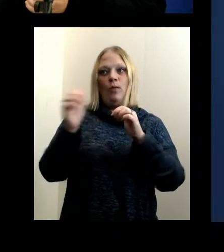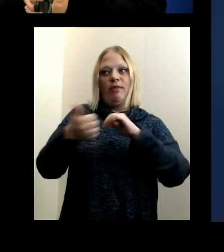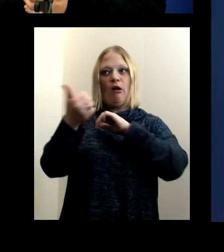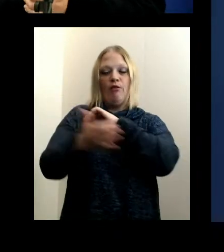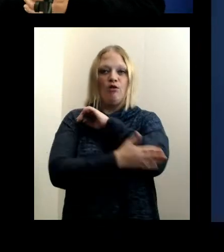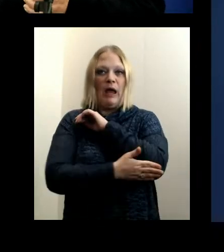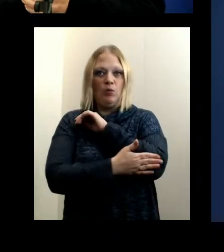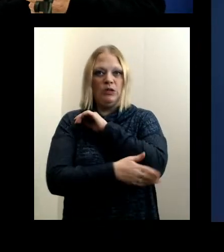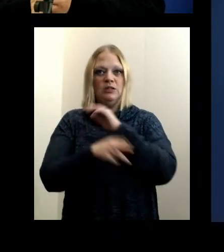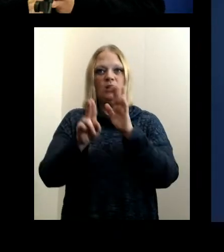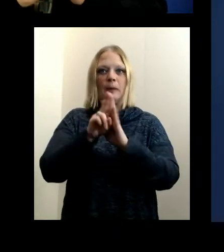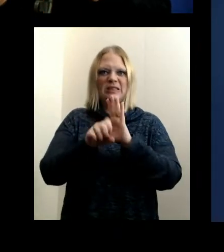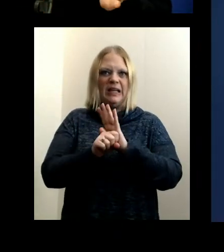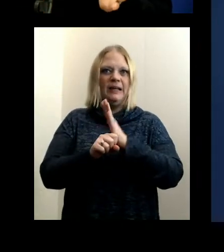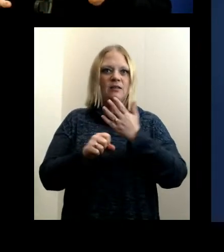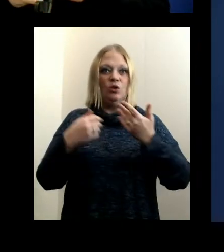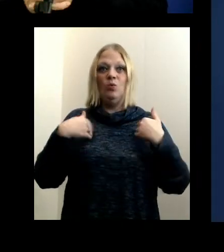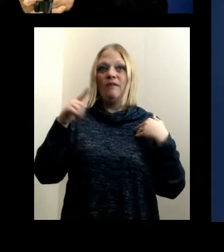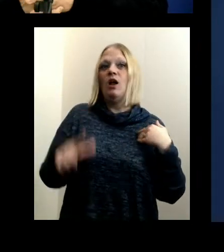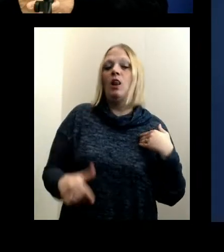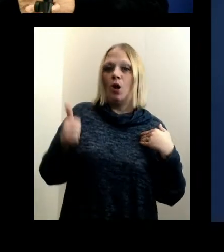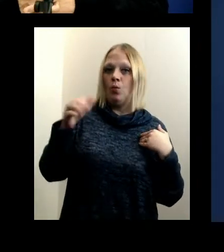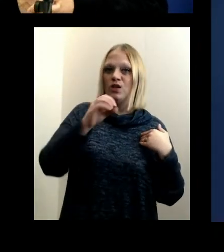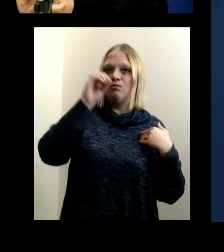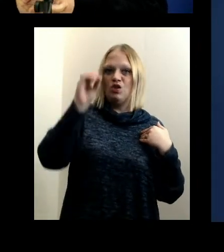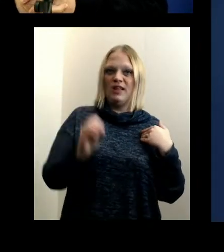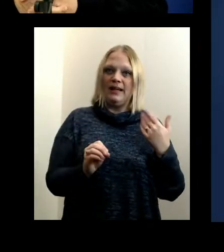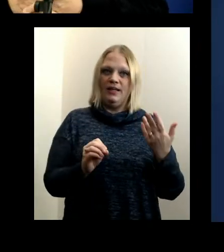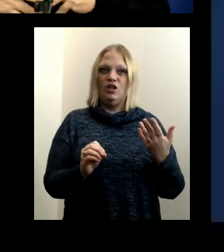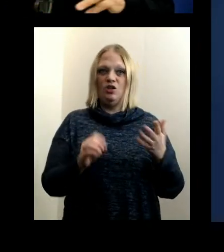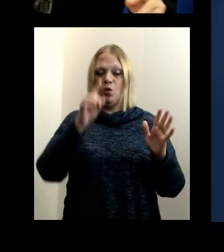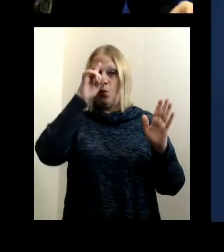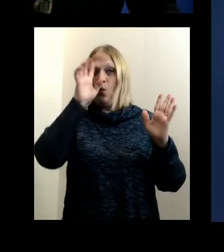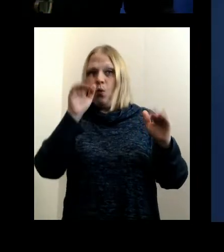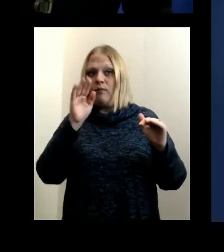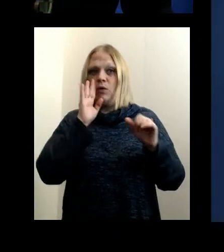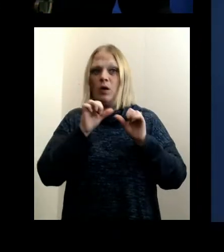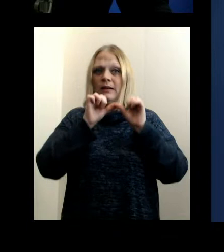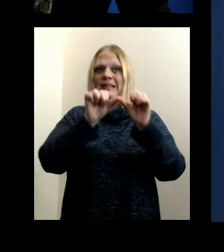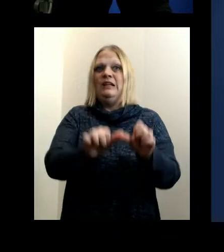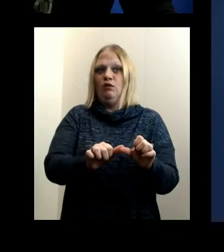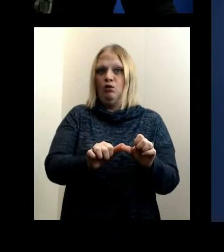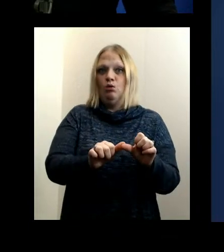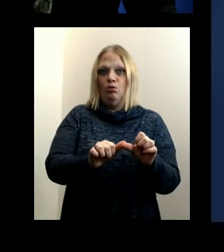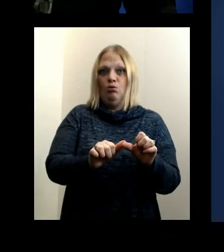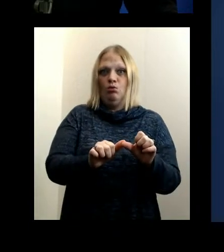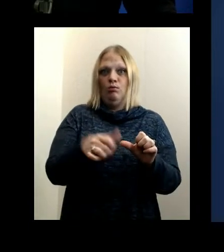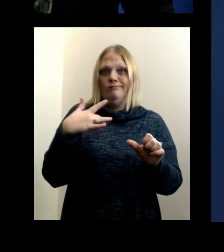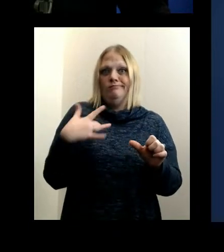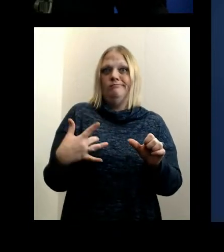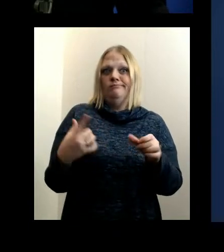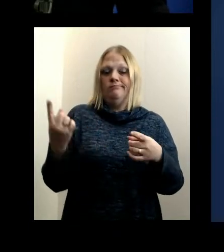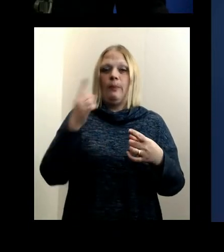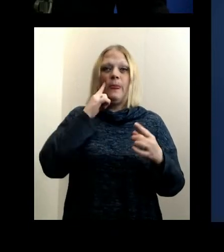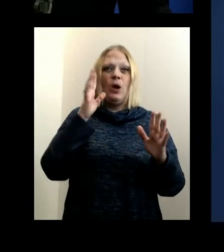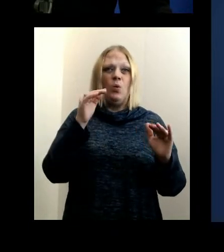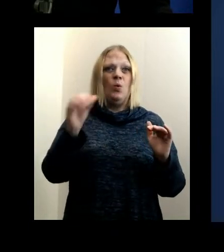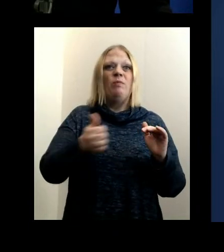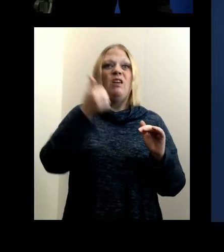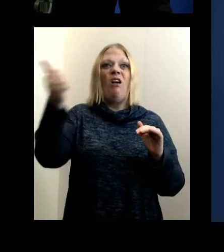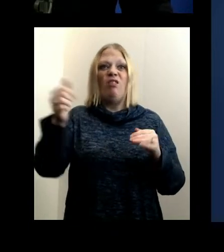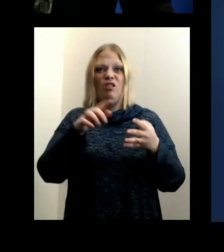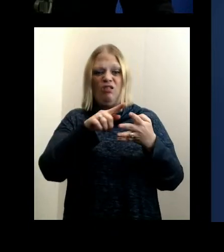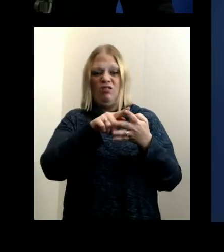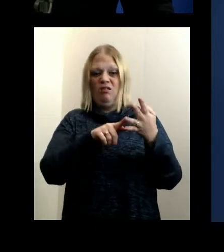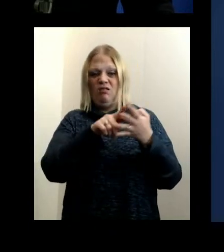York to have the lowest percentage, and hopefully we will continue that trend. And I hope that the other ones actually have lower